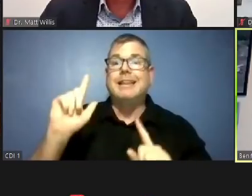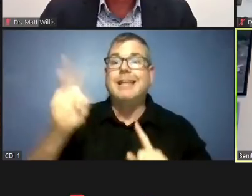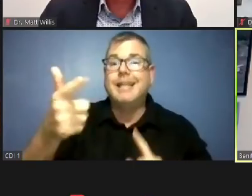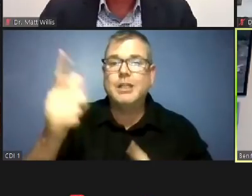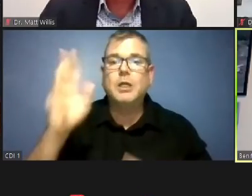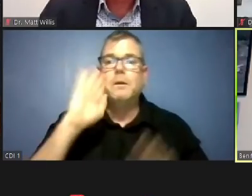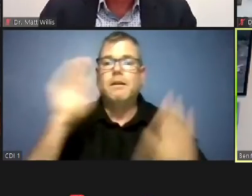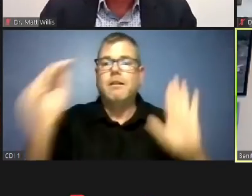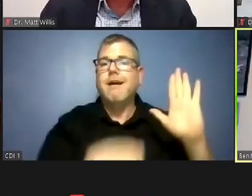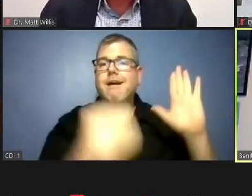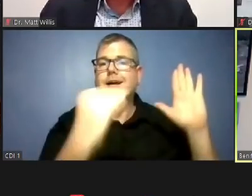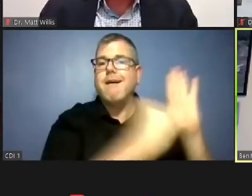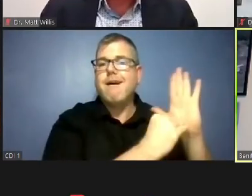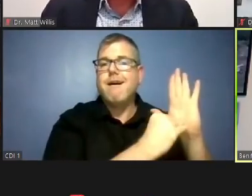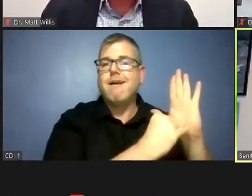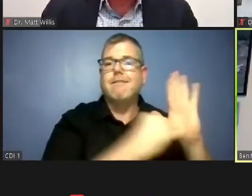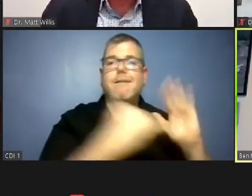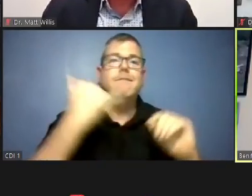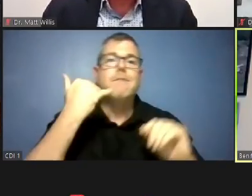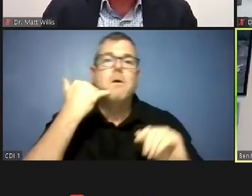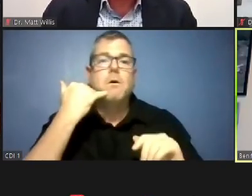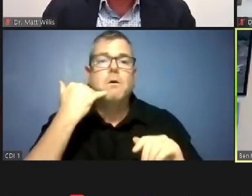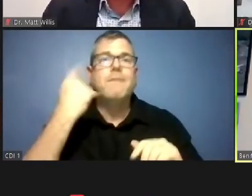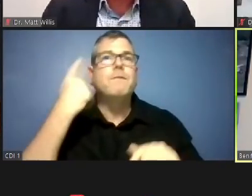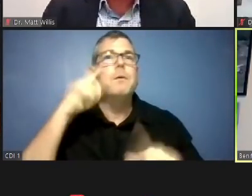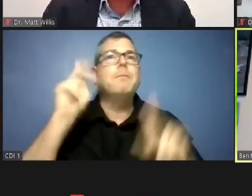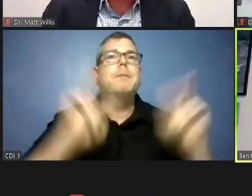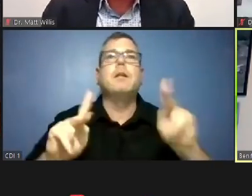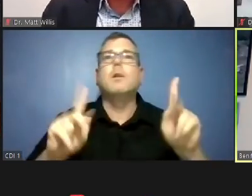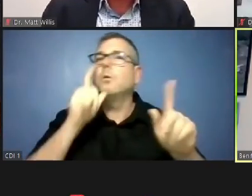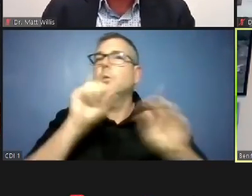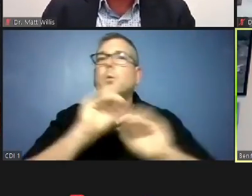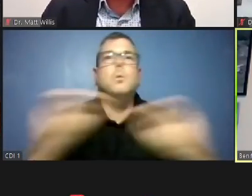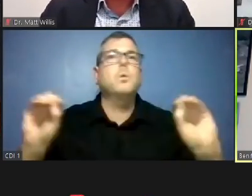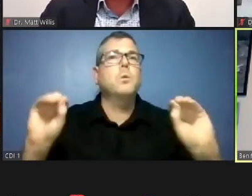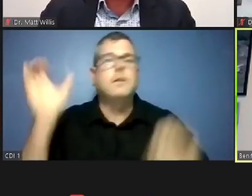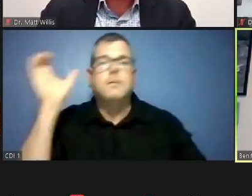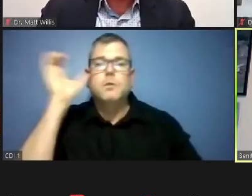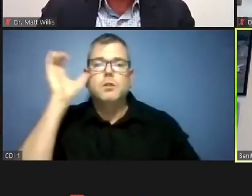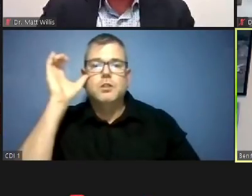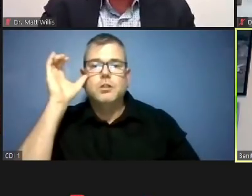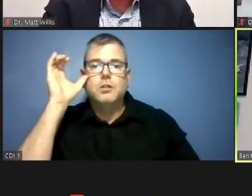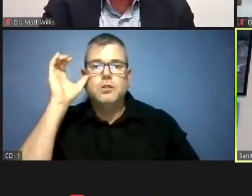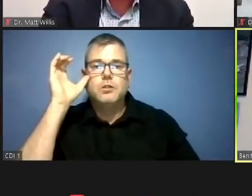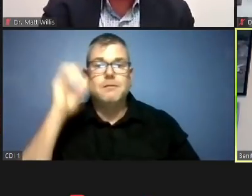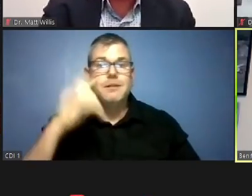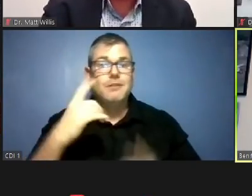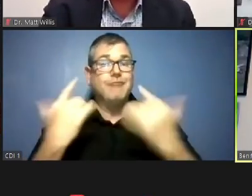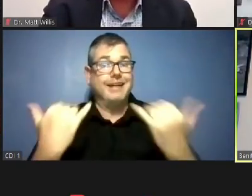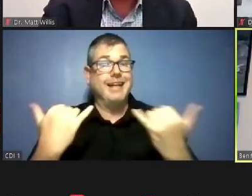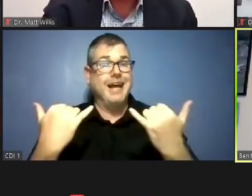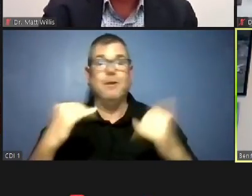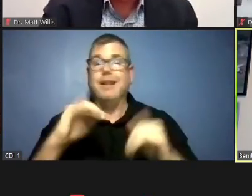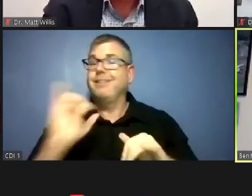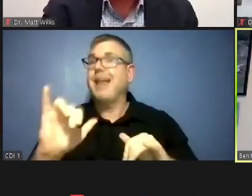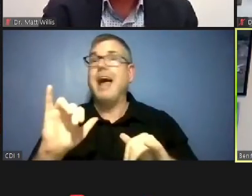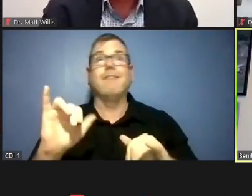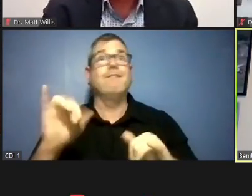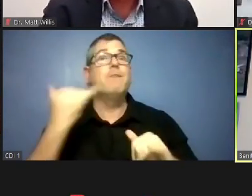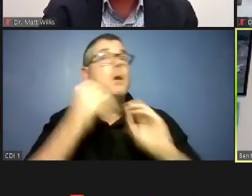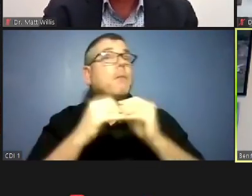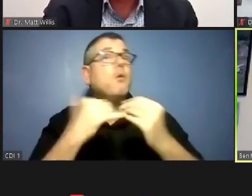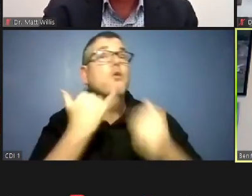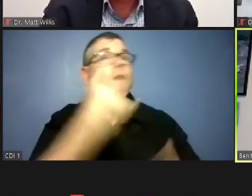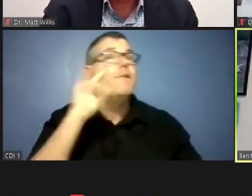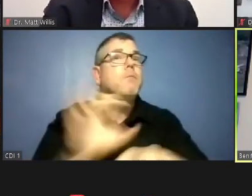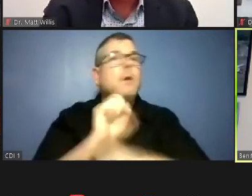commuter access can make appointments. You cannot make appointments on that line right now, but we will, we're working on that ability